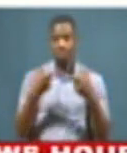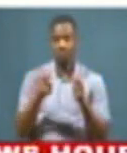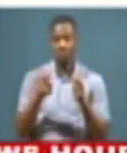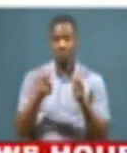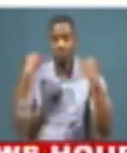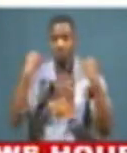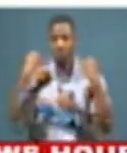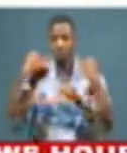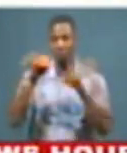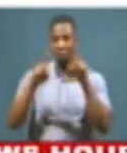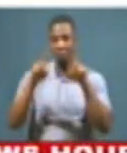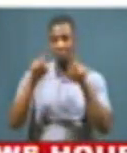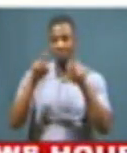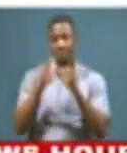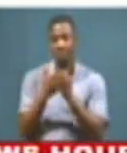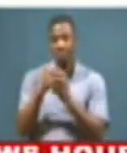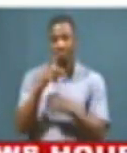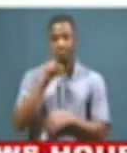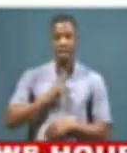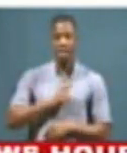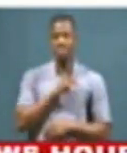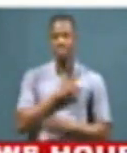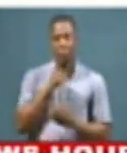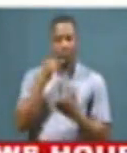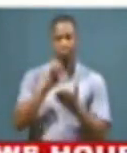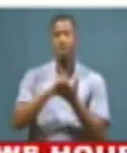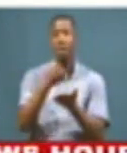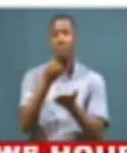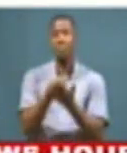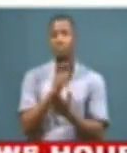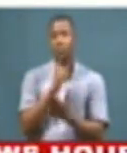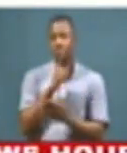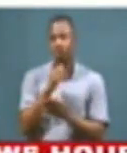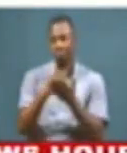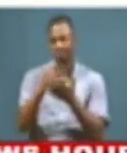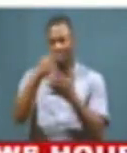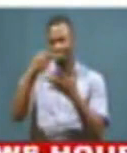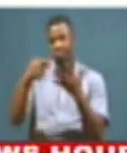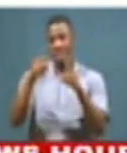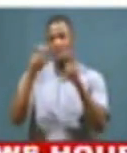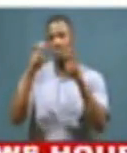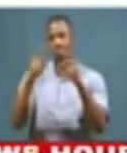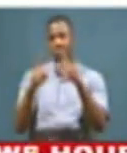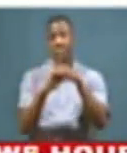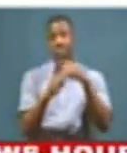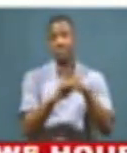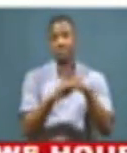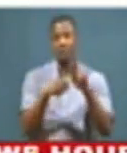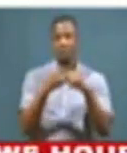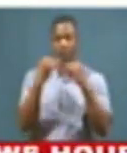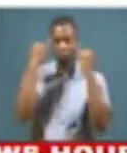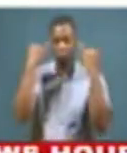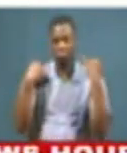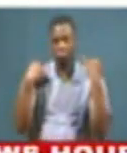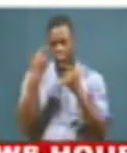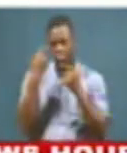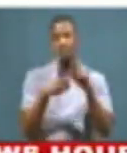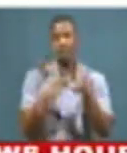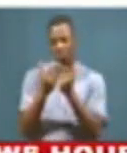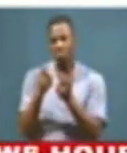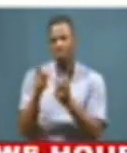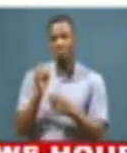vetting by Parliament, it was evident that the following issues concerning the judiciary were of concern to the